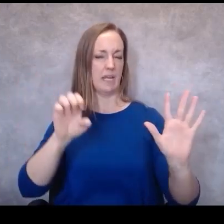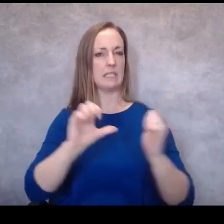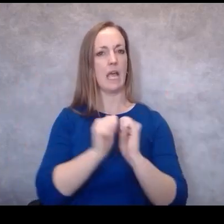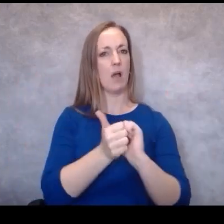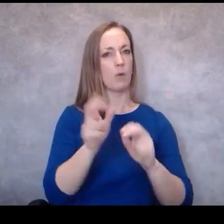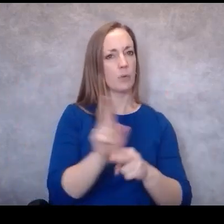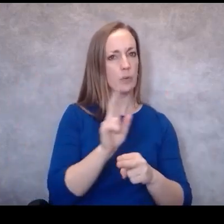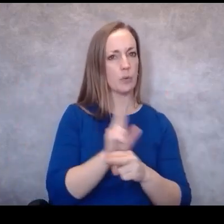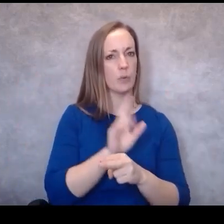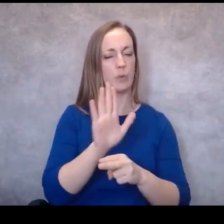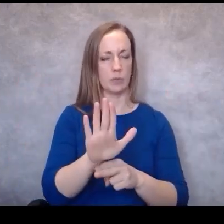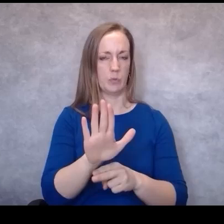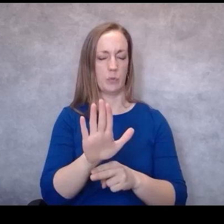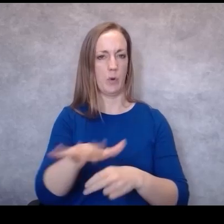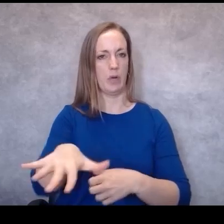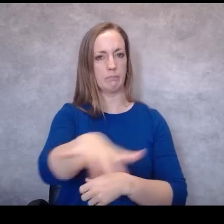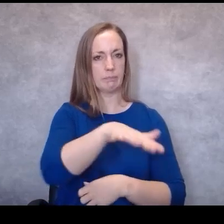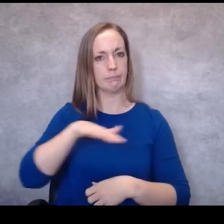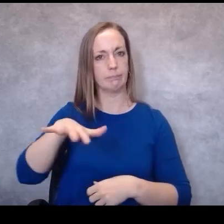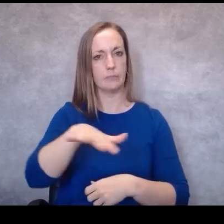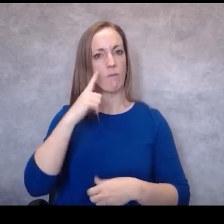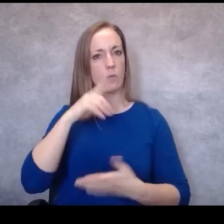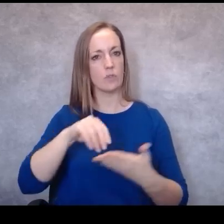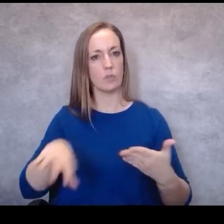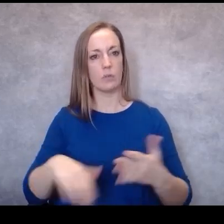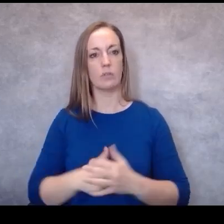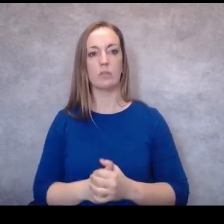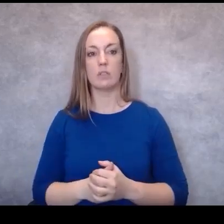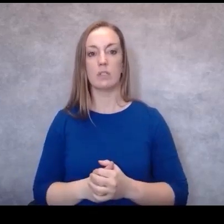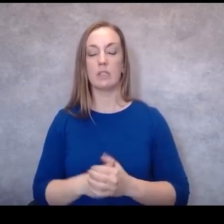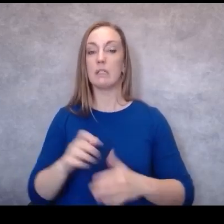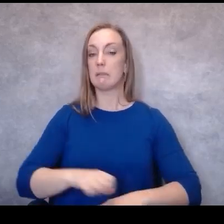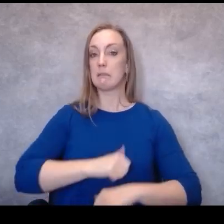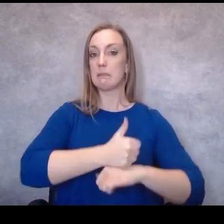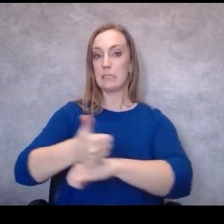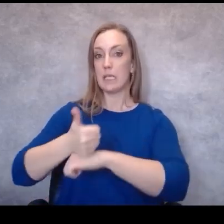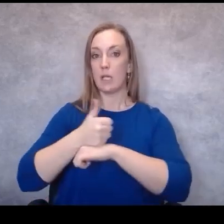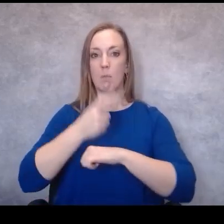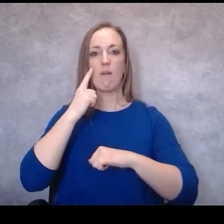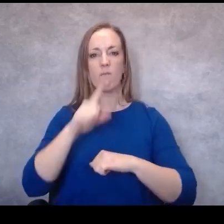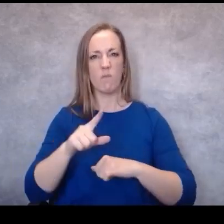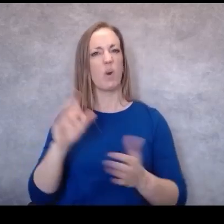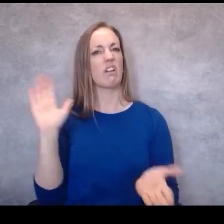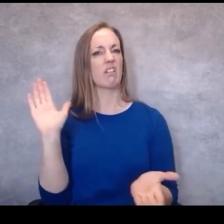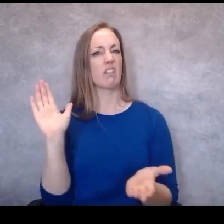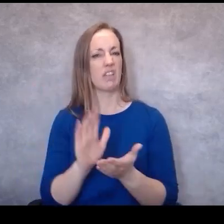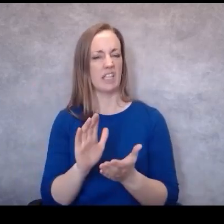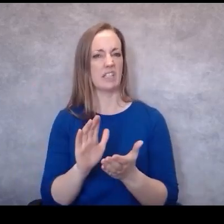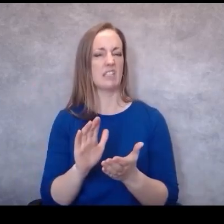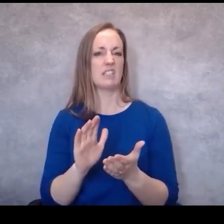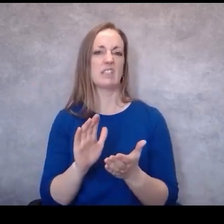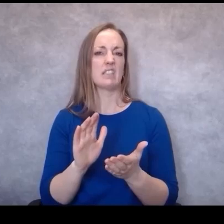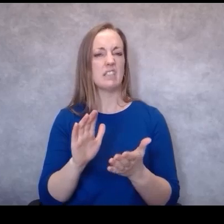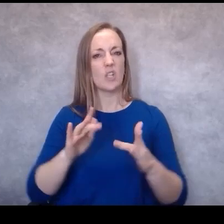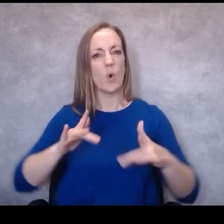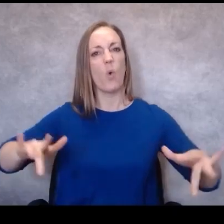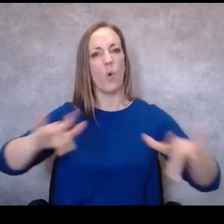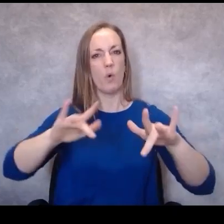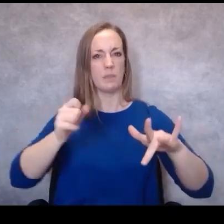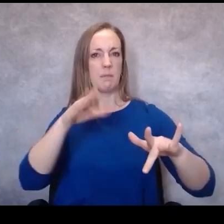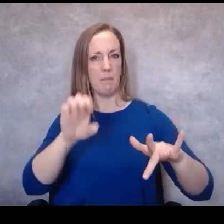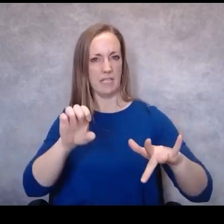used. Arranging a classroom to minimize open space for active play may be beneficial in an early childhood